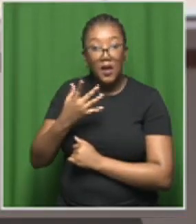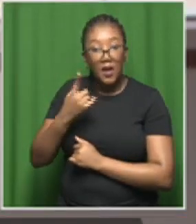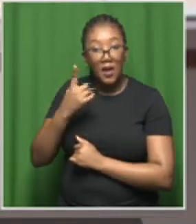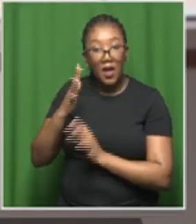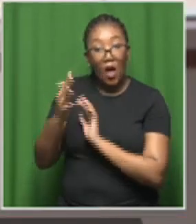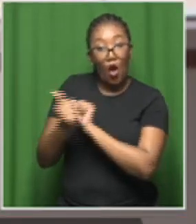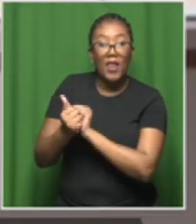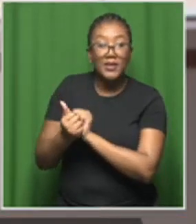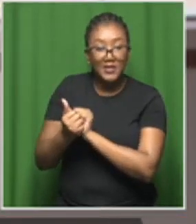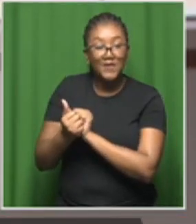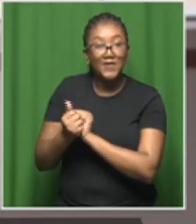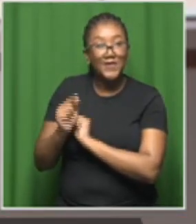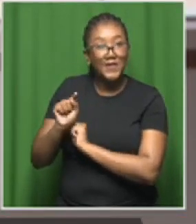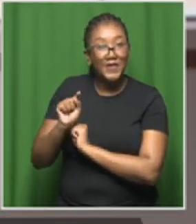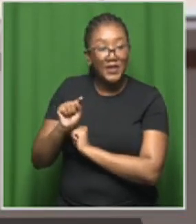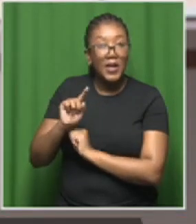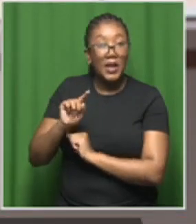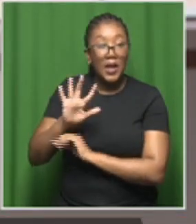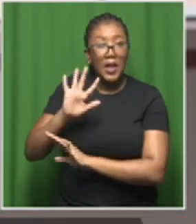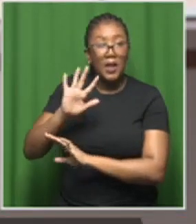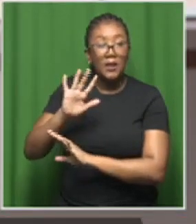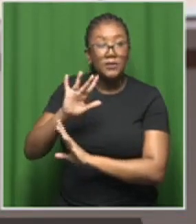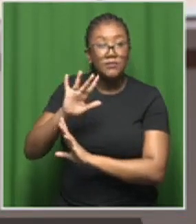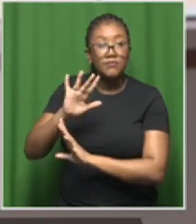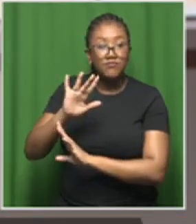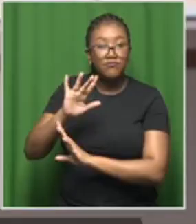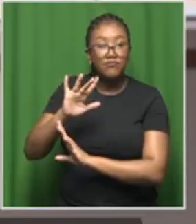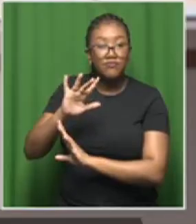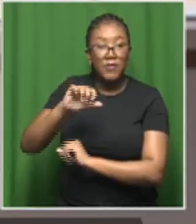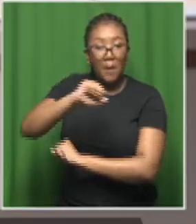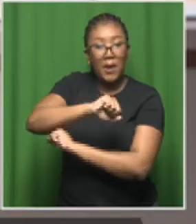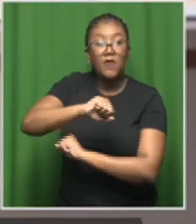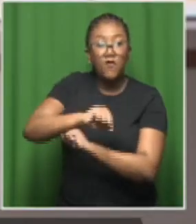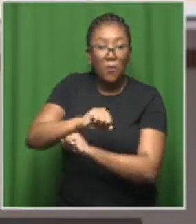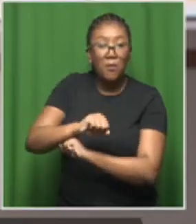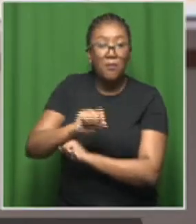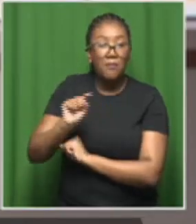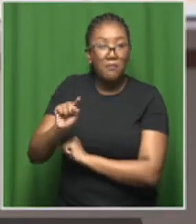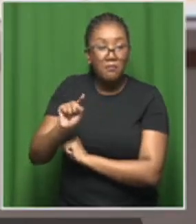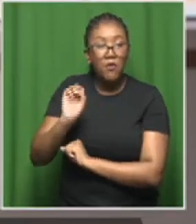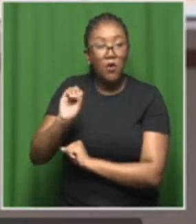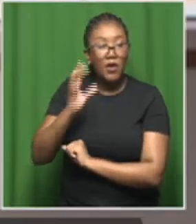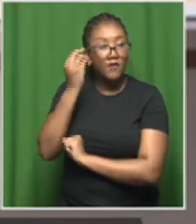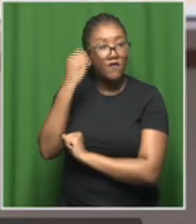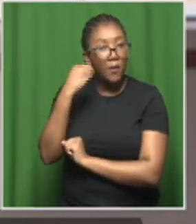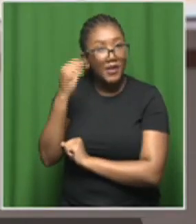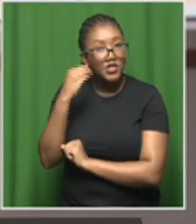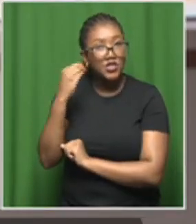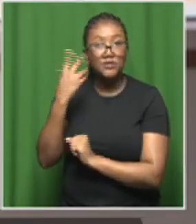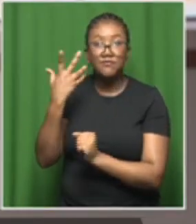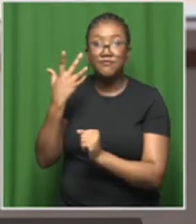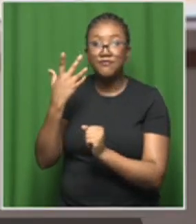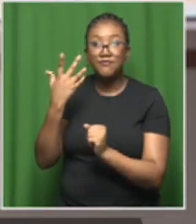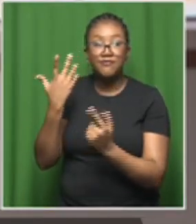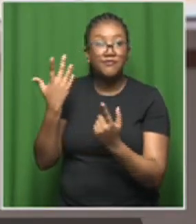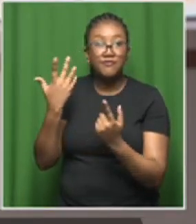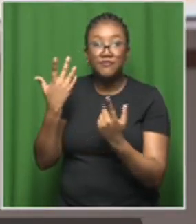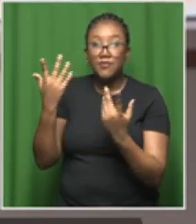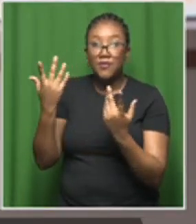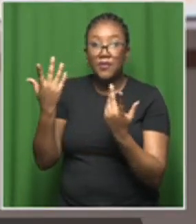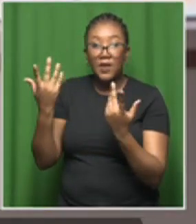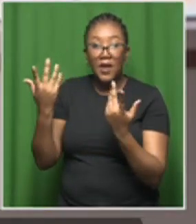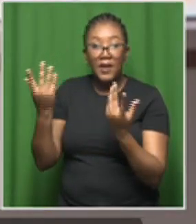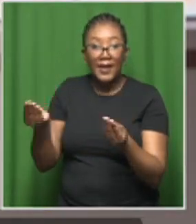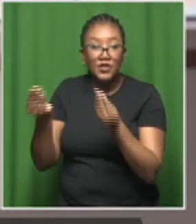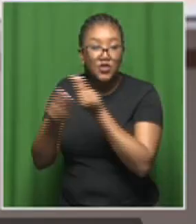Collective is a platform that it's an information and an exchange platform that's about